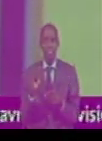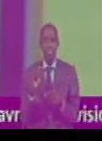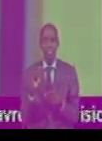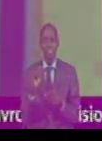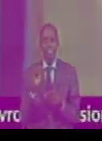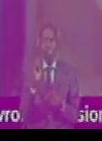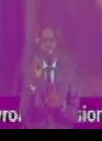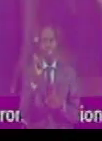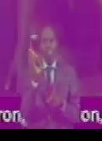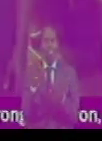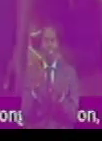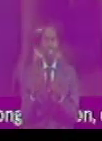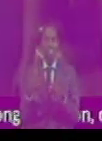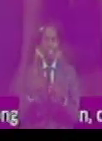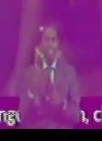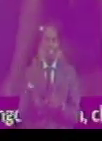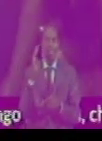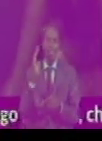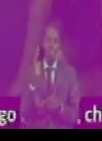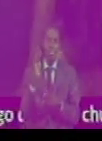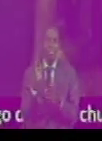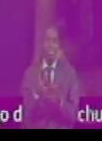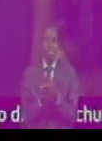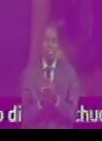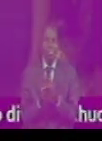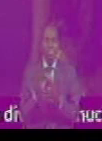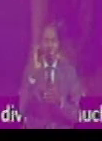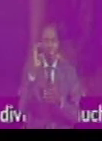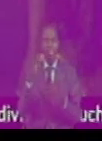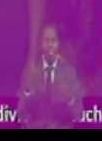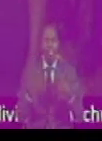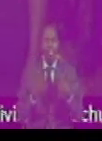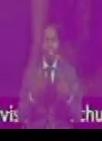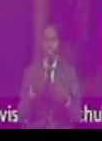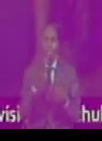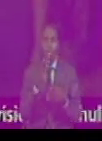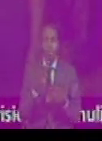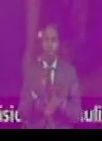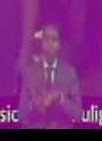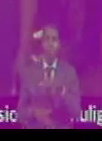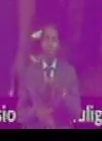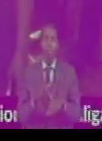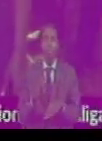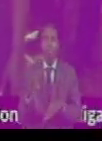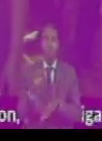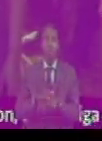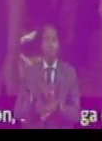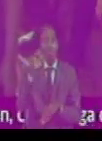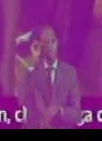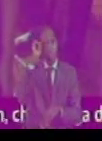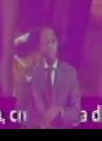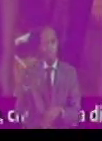Lord. Miracle. And the lady has testified the taxation of his heart. He has been the Lord honored his